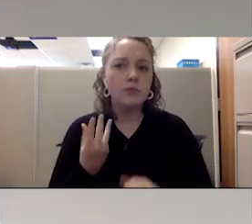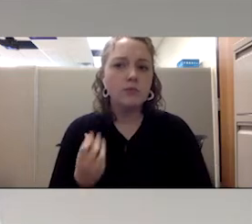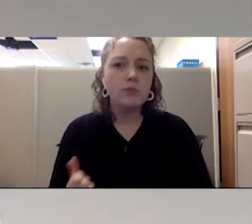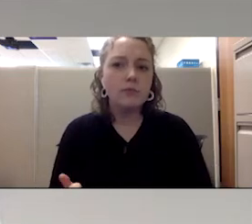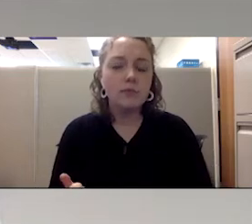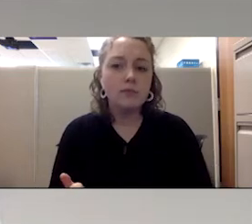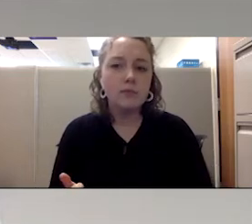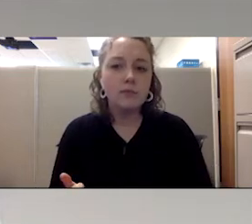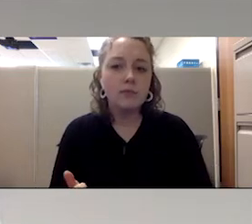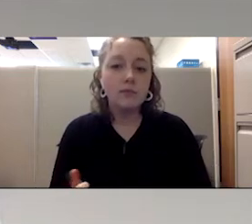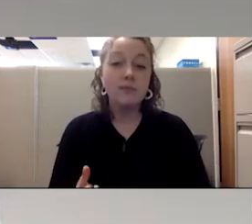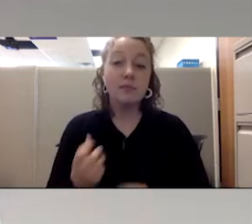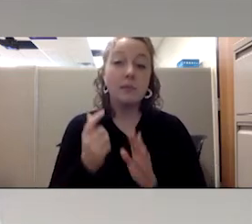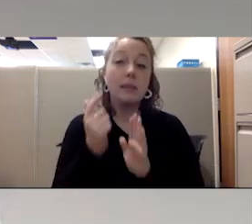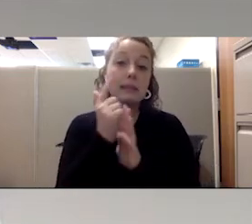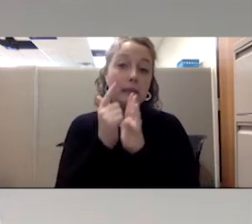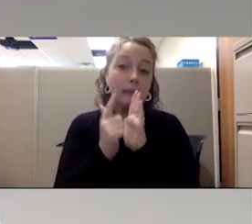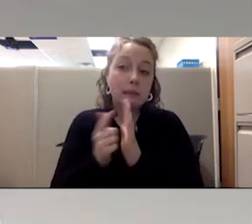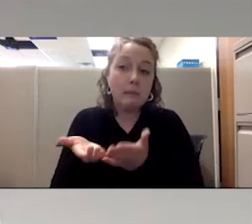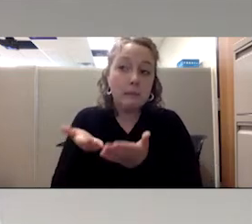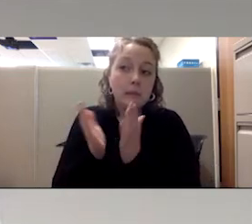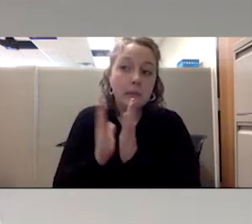legally get our hands on?